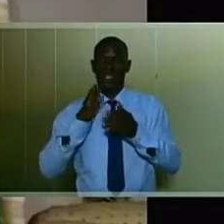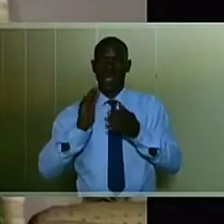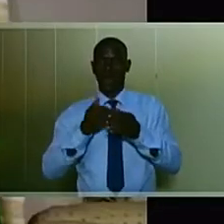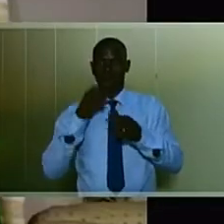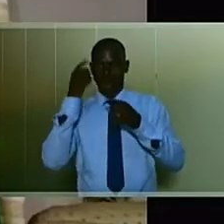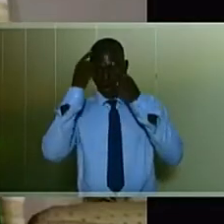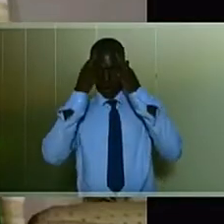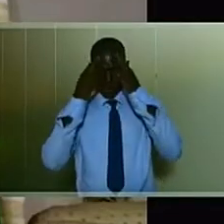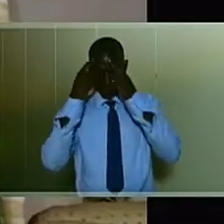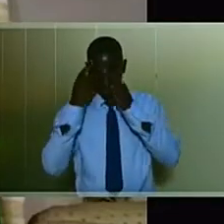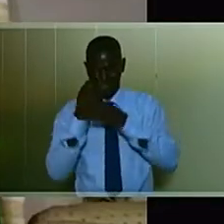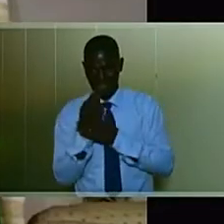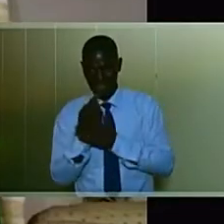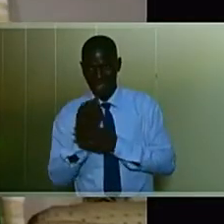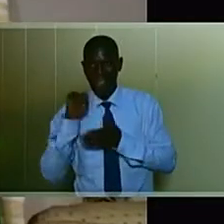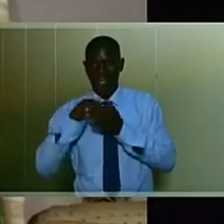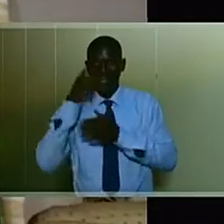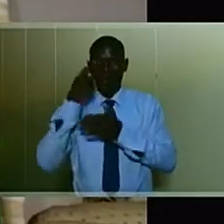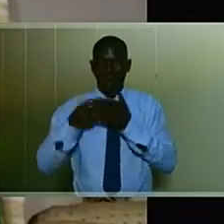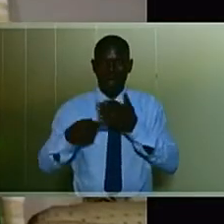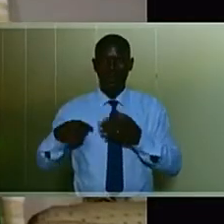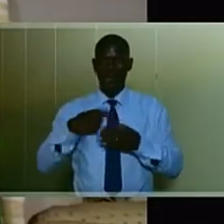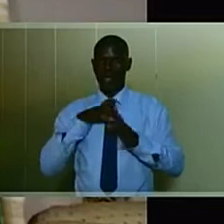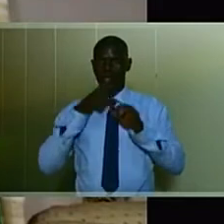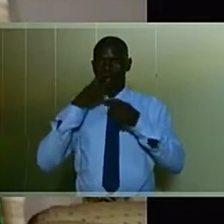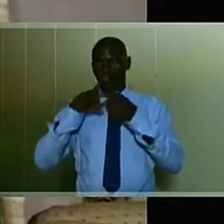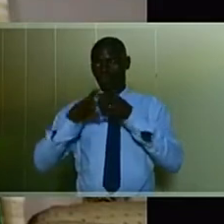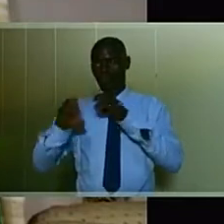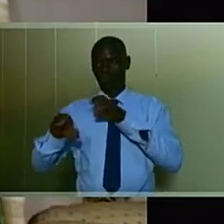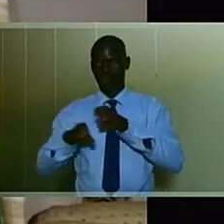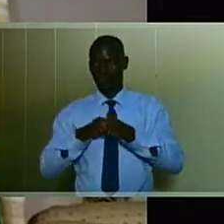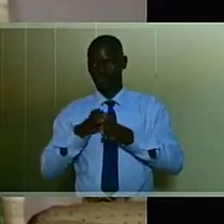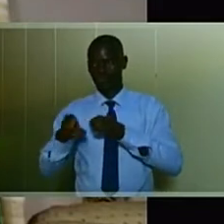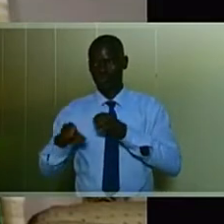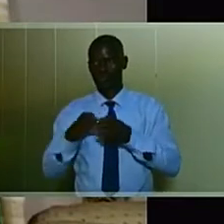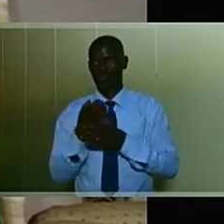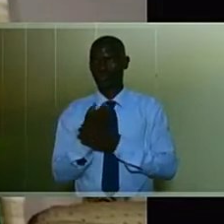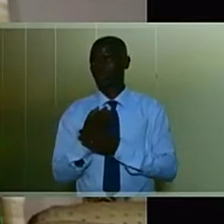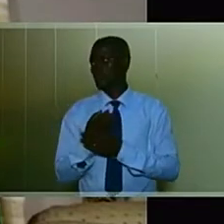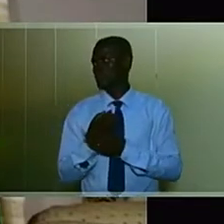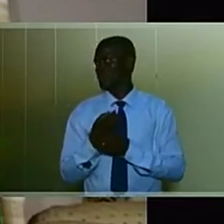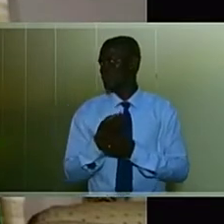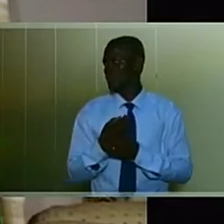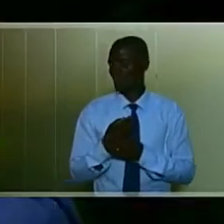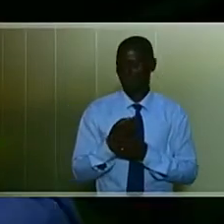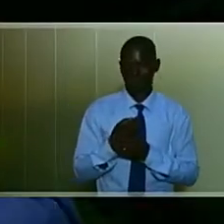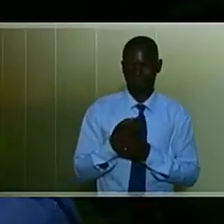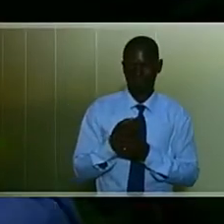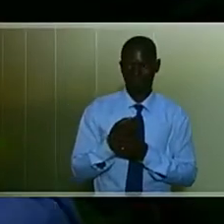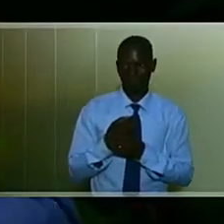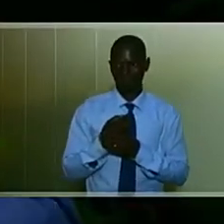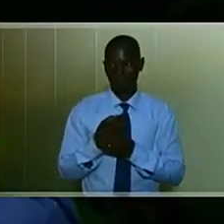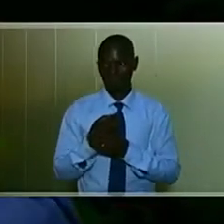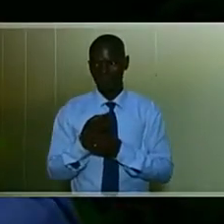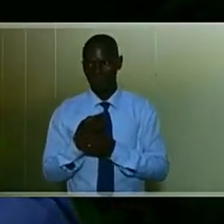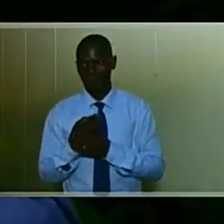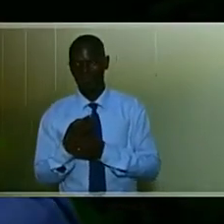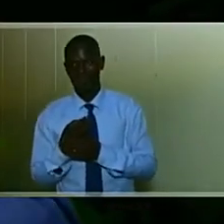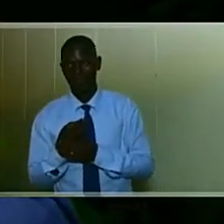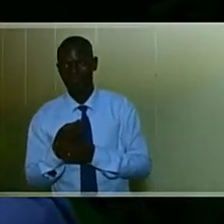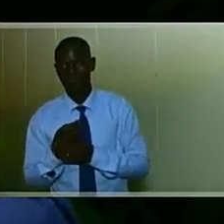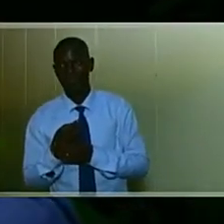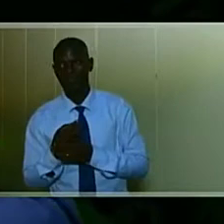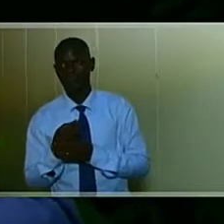I give you my word. And that becomes, okay, so that word is from the body language of the parliament. Okay, so great. Now, once we resume. You've gotten to the